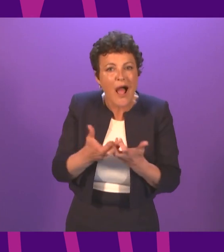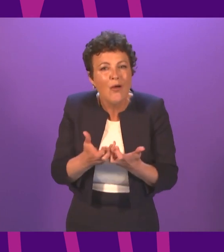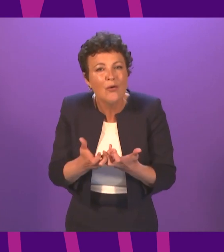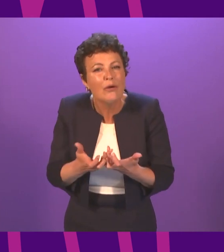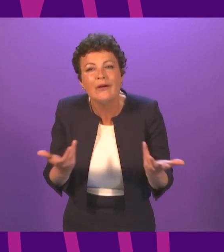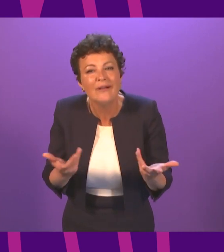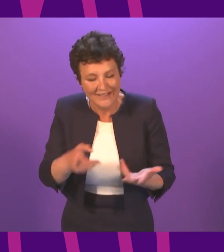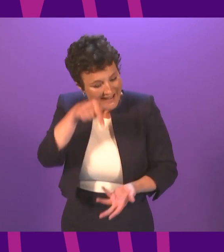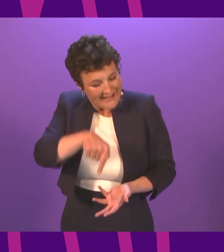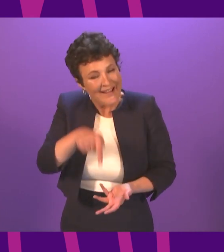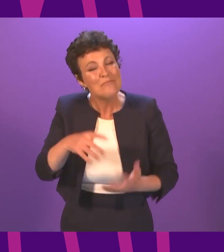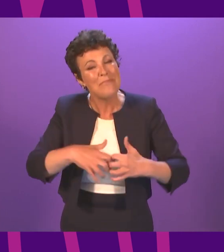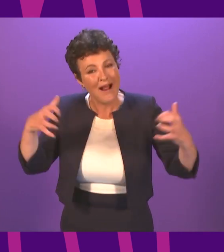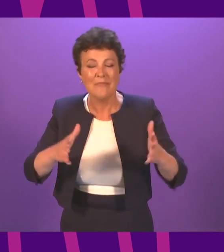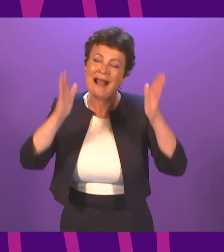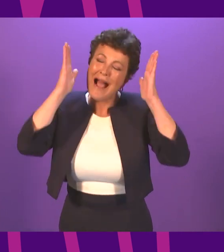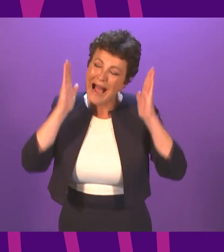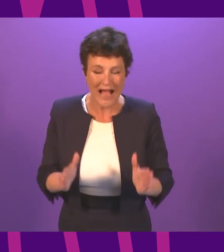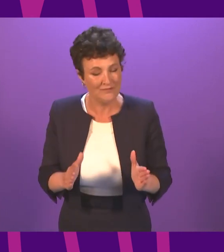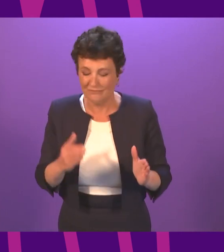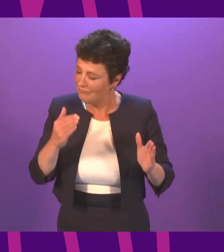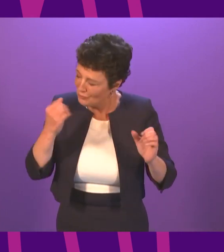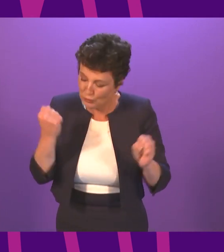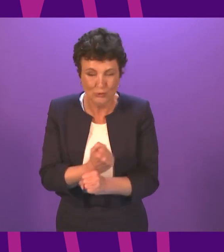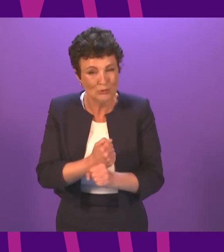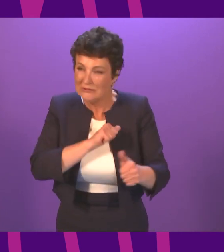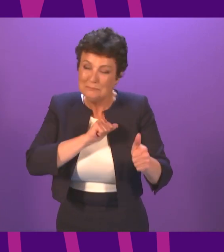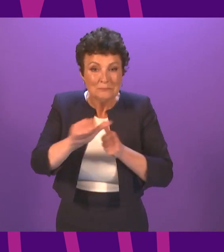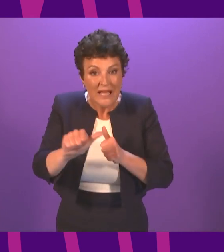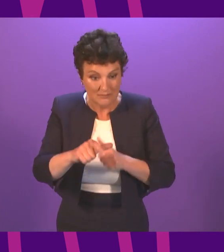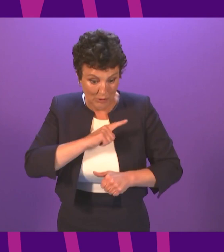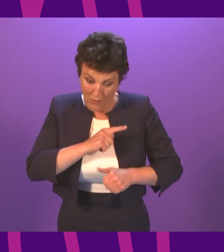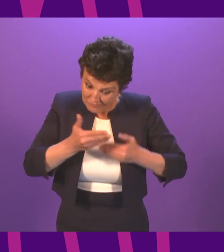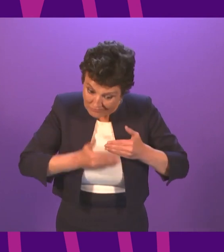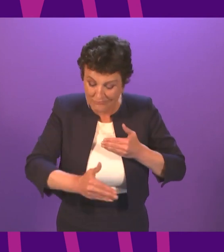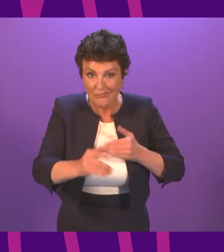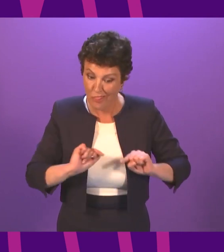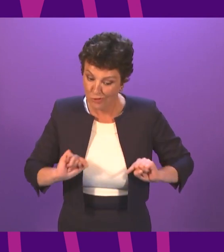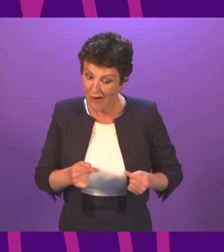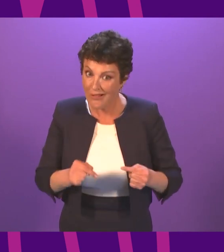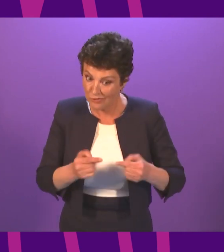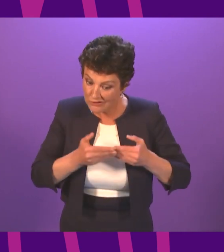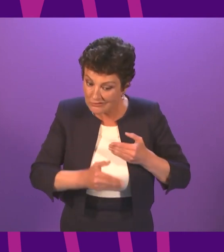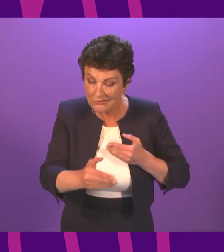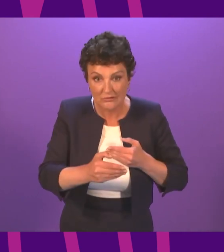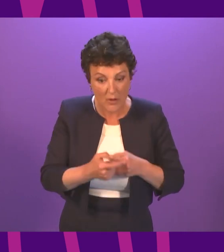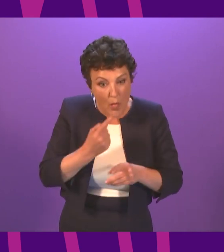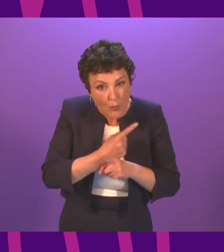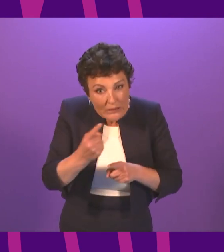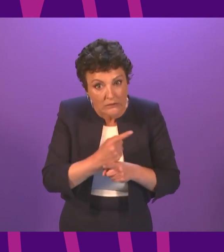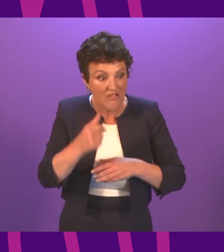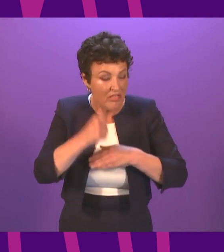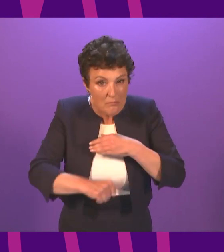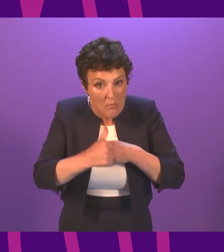has to be the Parliament that rises to the biggest challenges that we face in the weeks and the months and the years ahead.